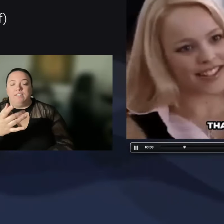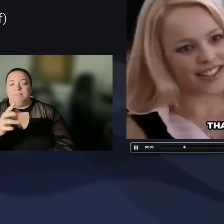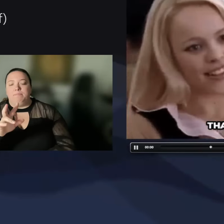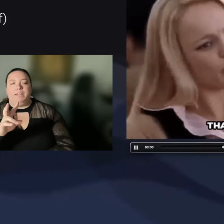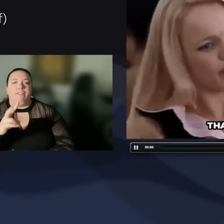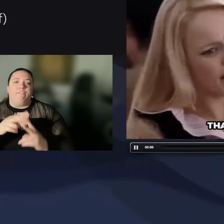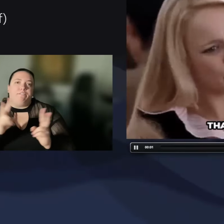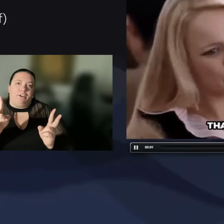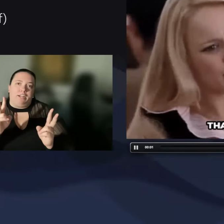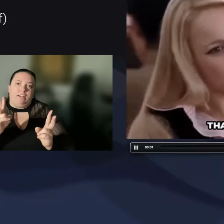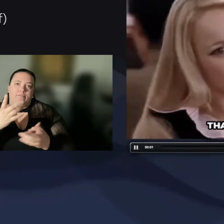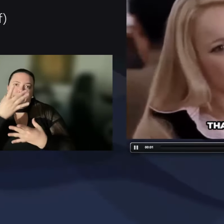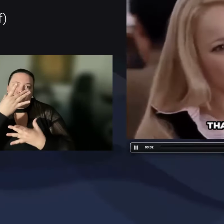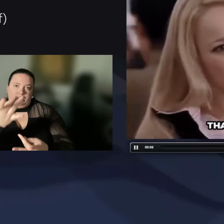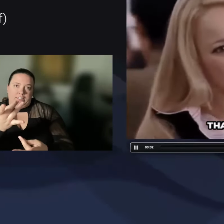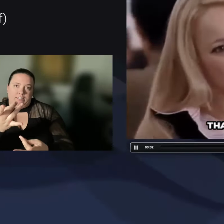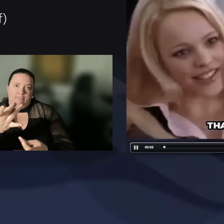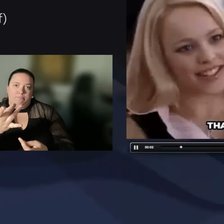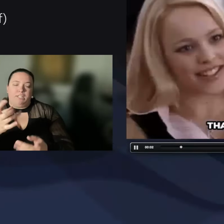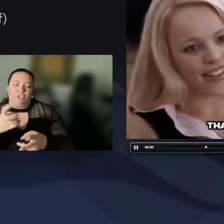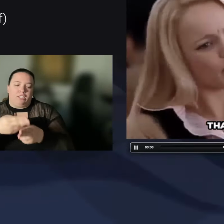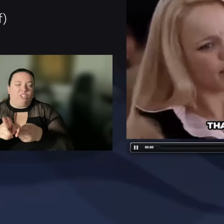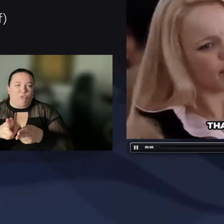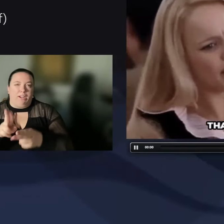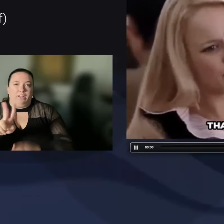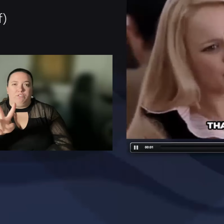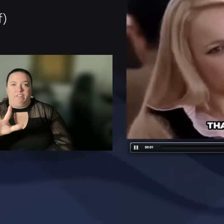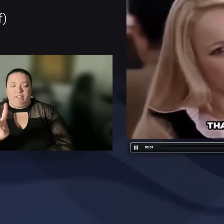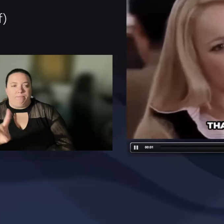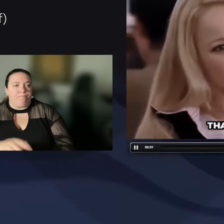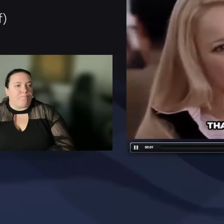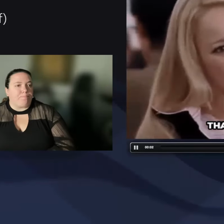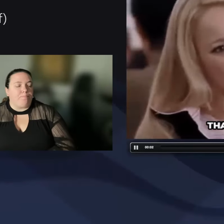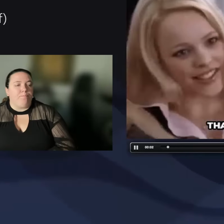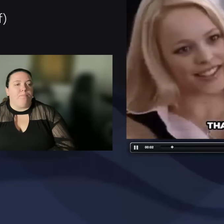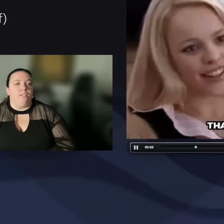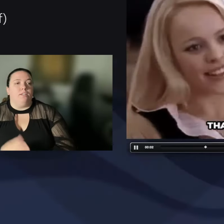258, meaning very interesting, but it's just like the shorthand 258.